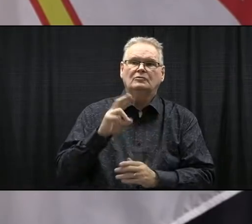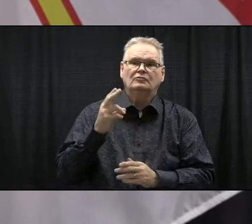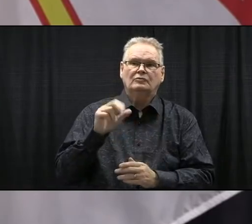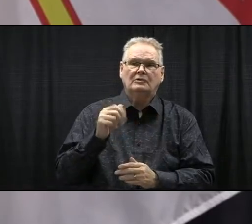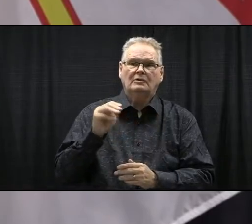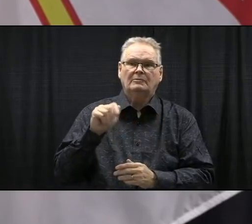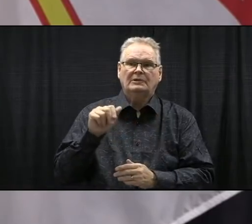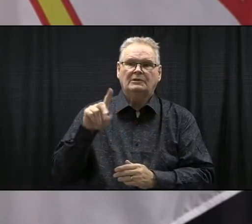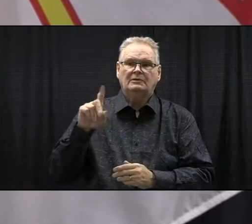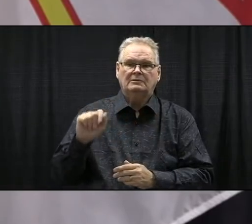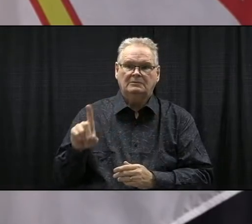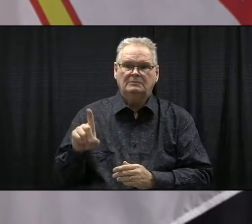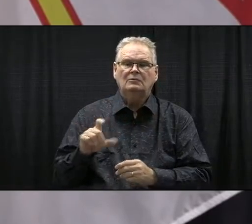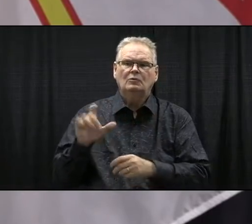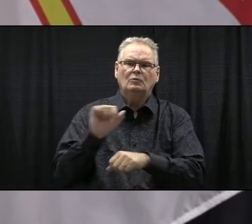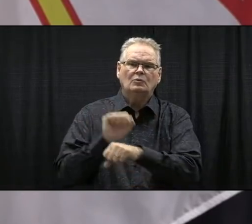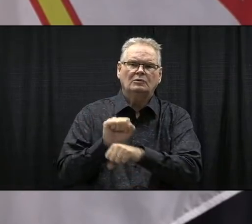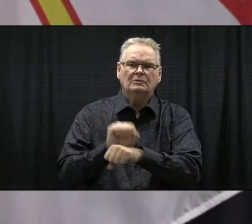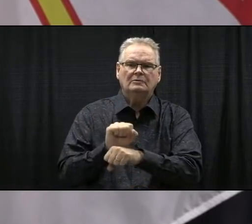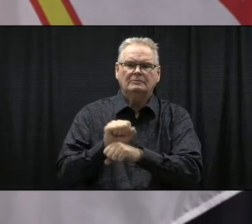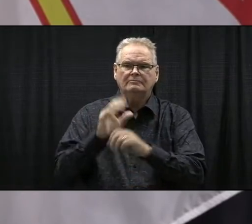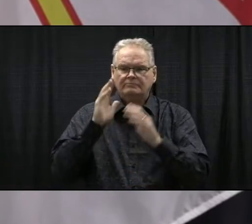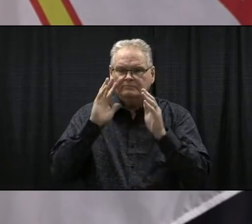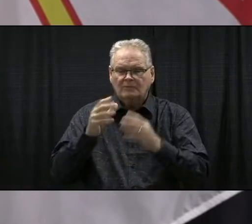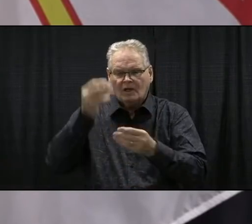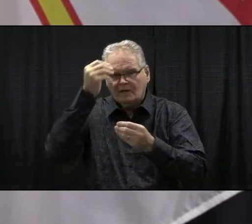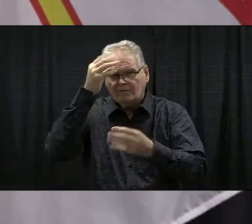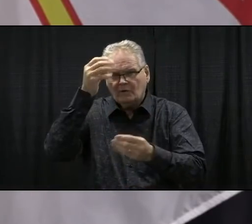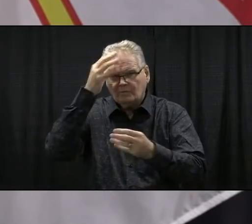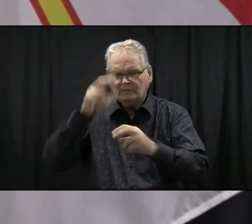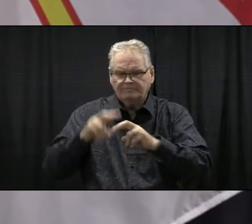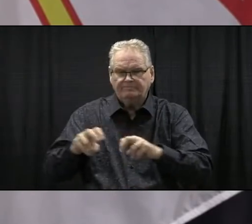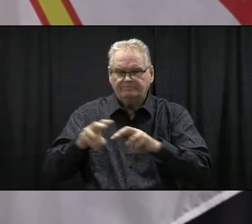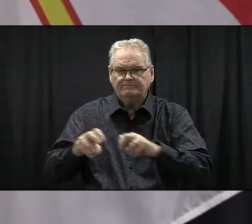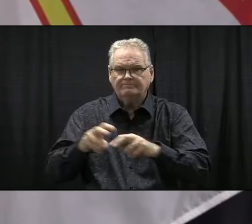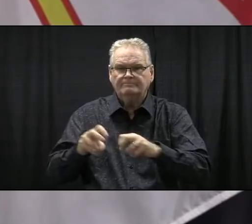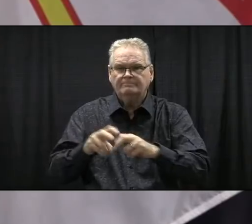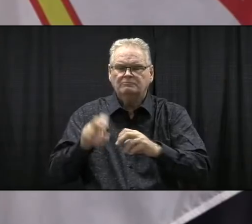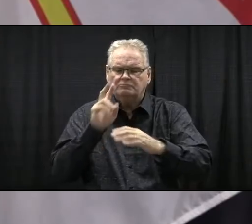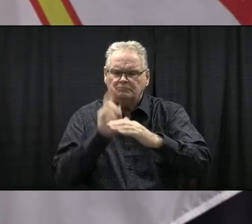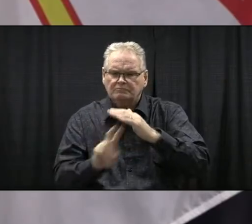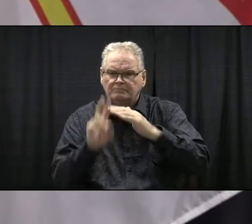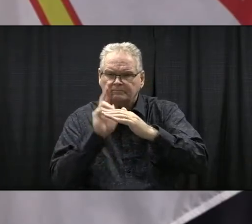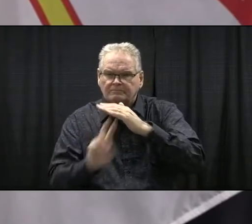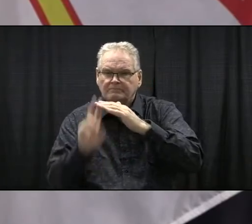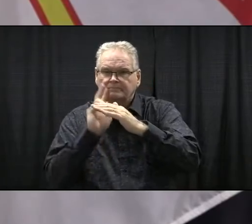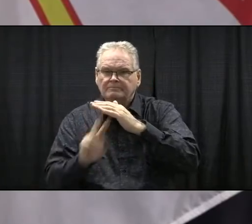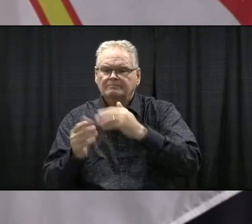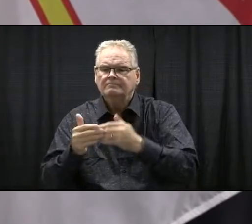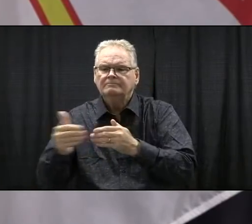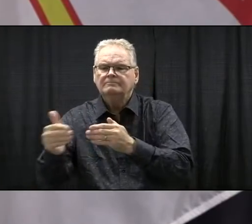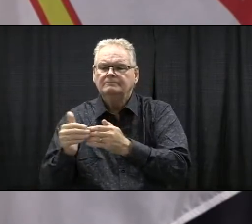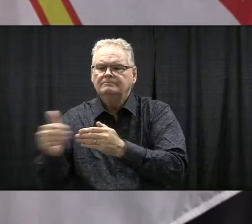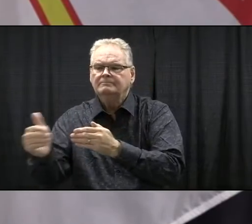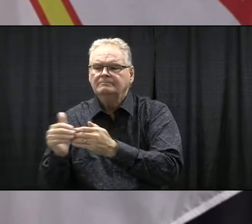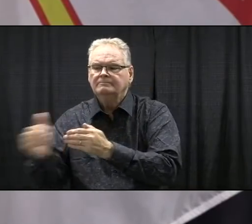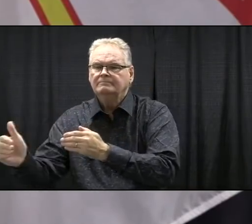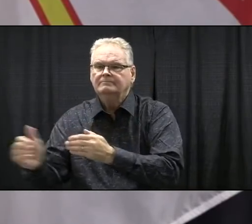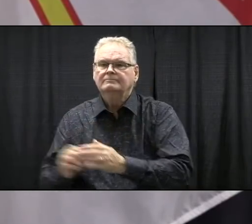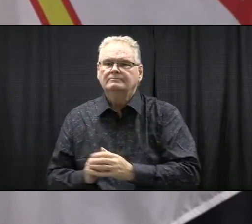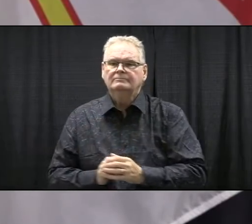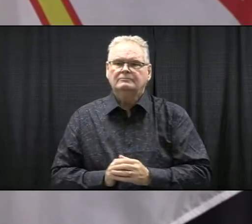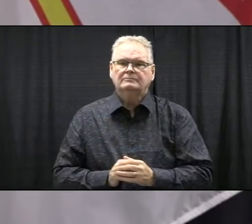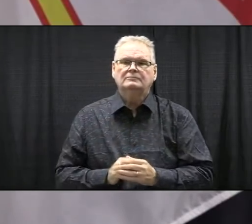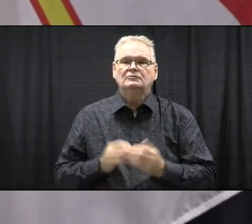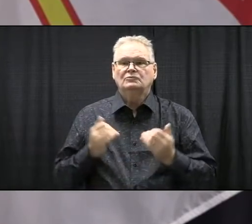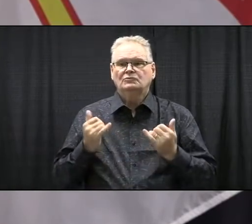pandemic, providing us with modelling. And as we had suggested last week, we would arrange for him to come and provide